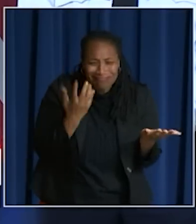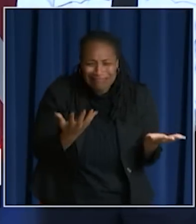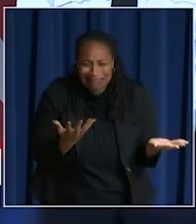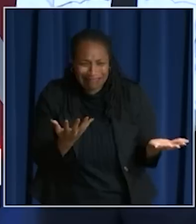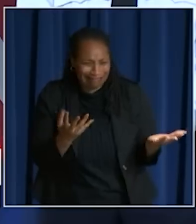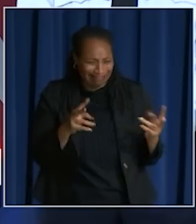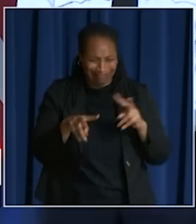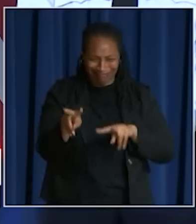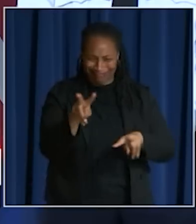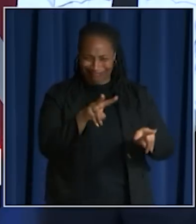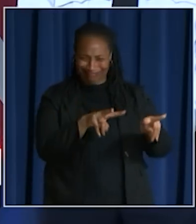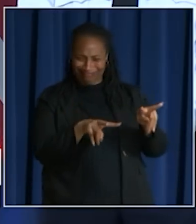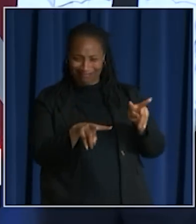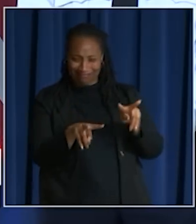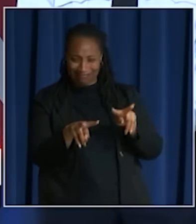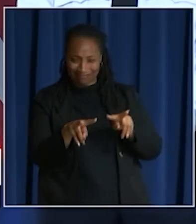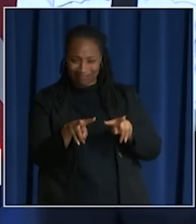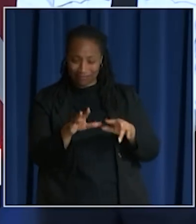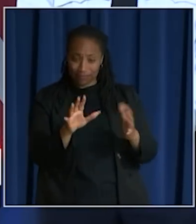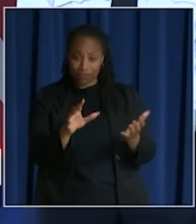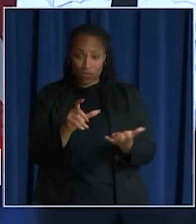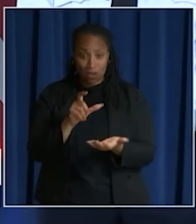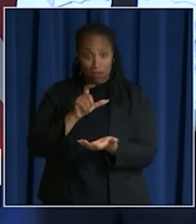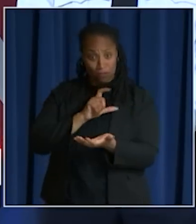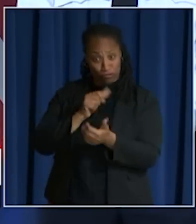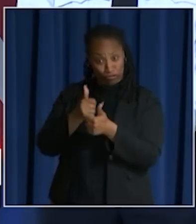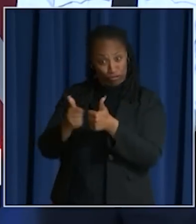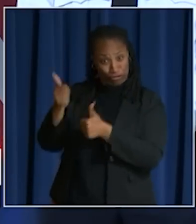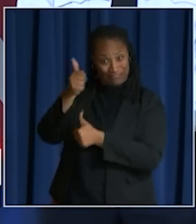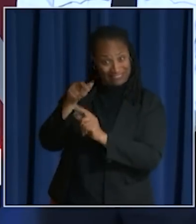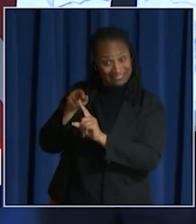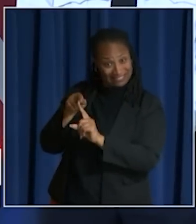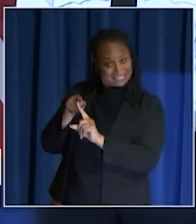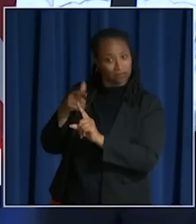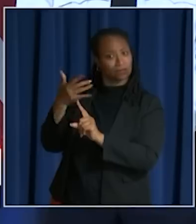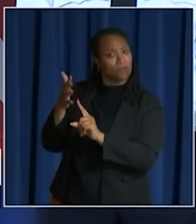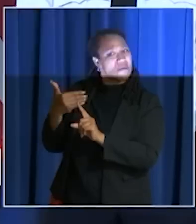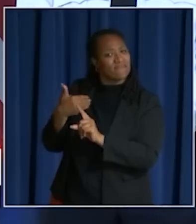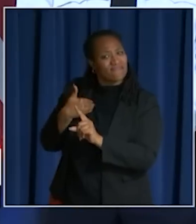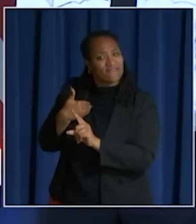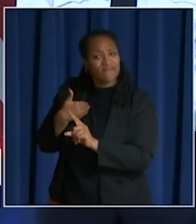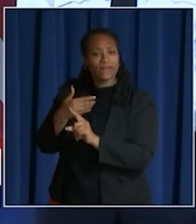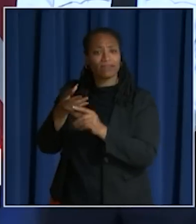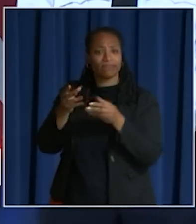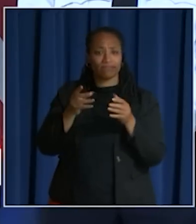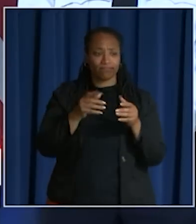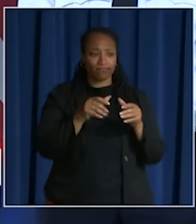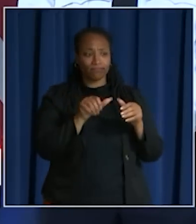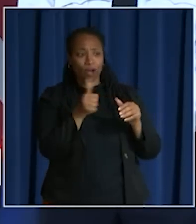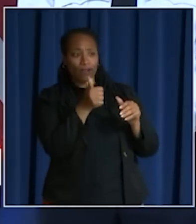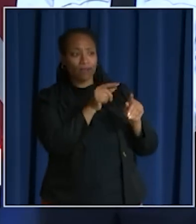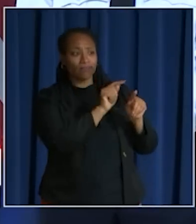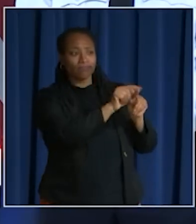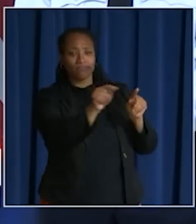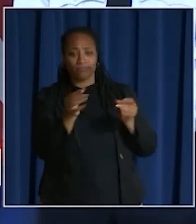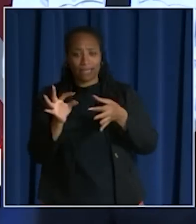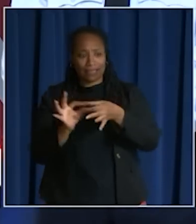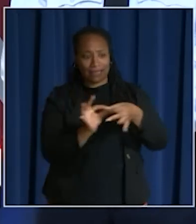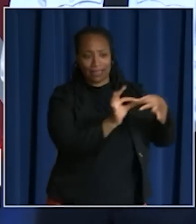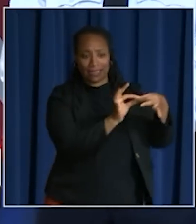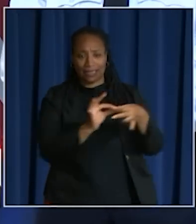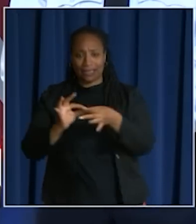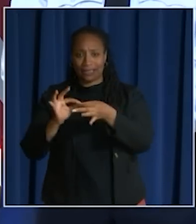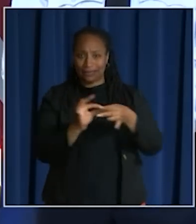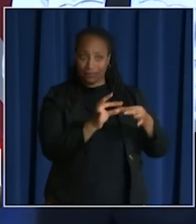a high-level liaison and point of contact with the federal government and made those initial